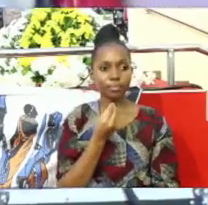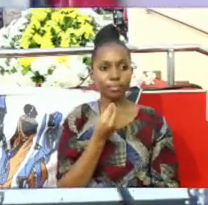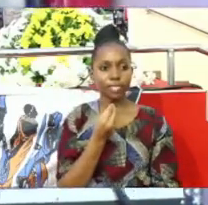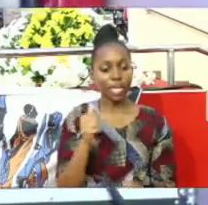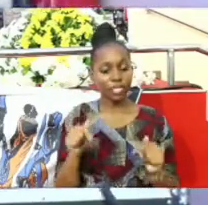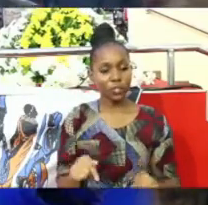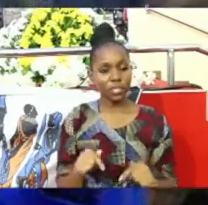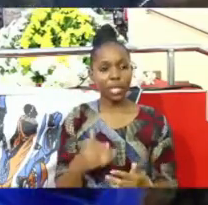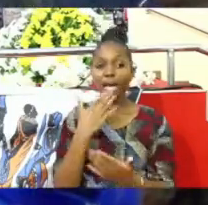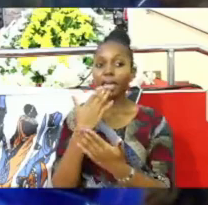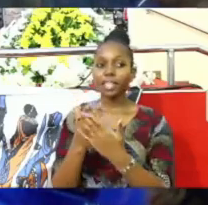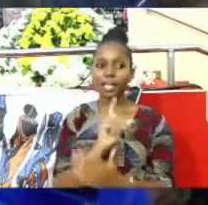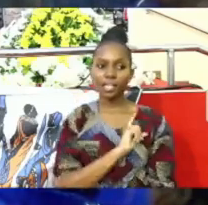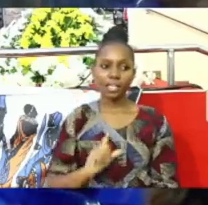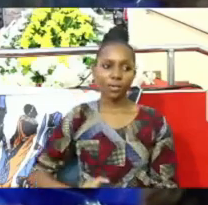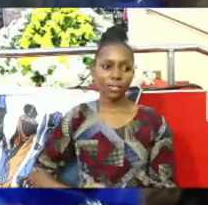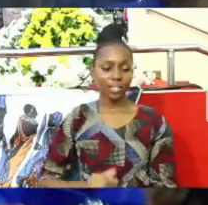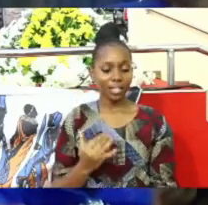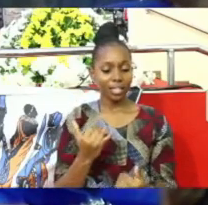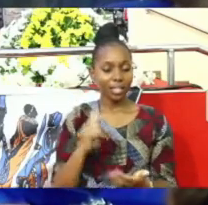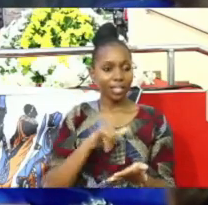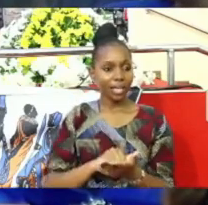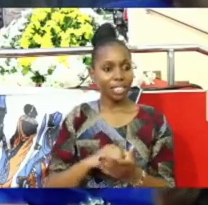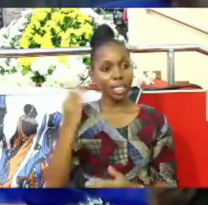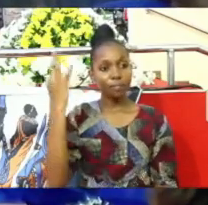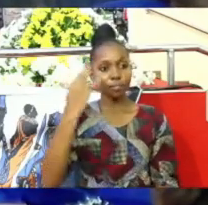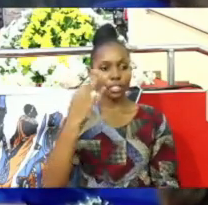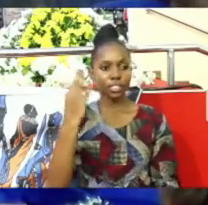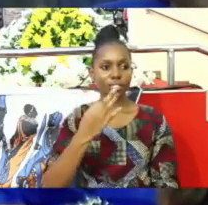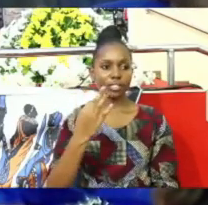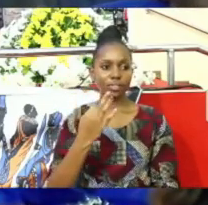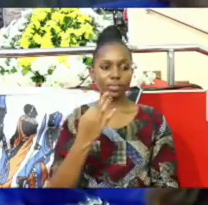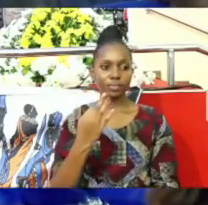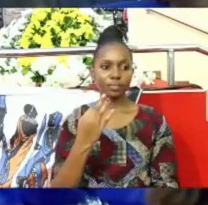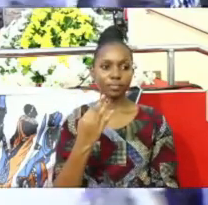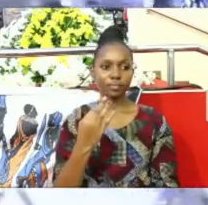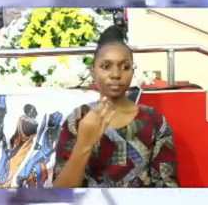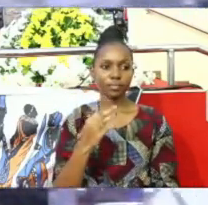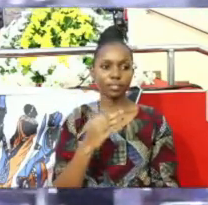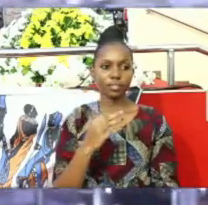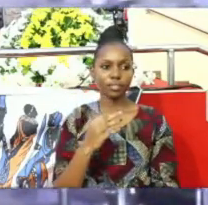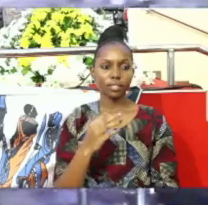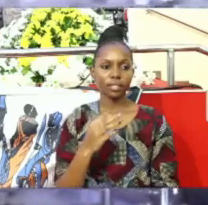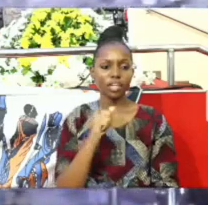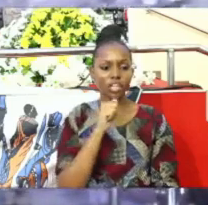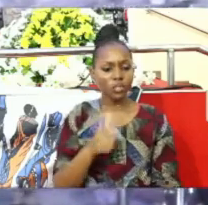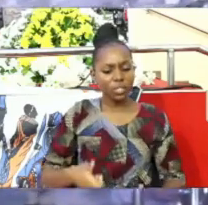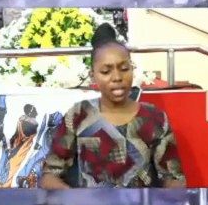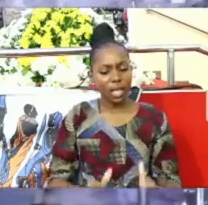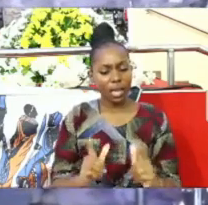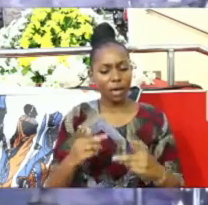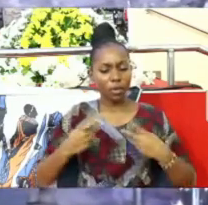Hallelujah. Hallelujah. Are you together, church? Don't let nobody define you.